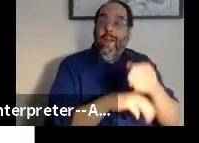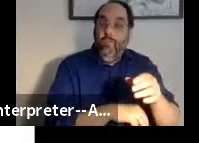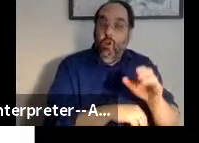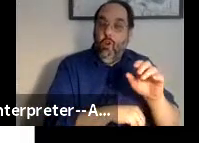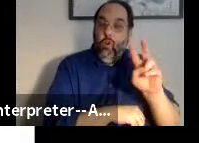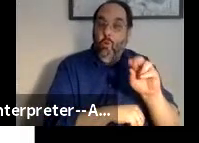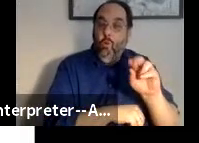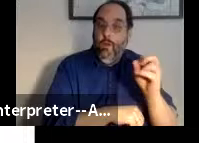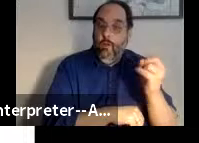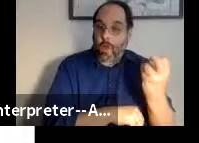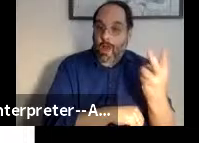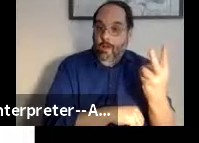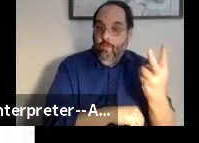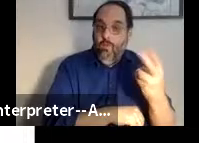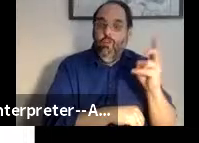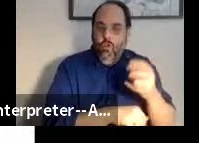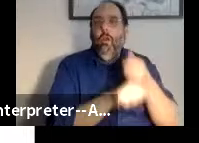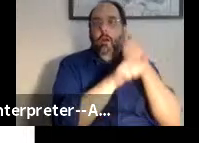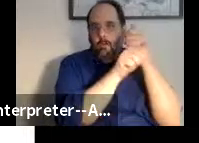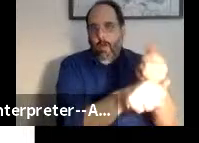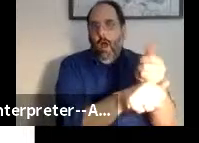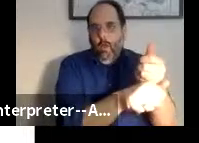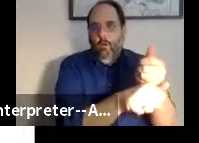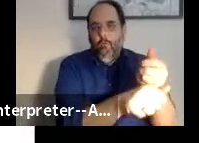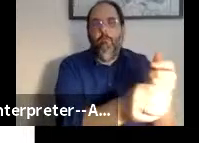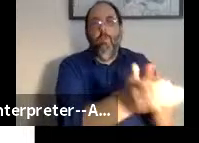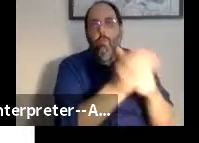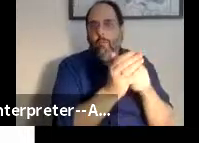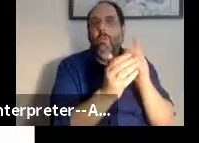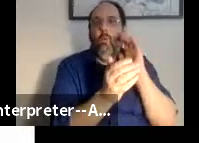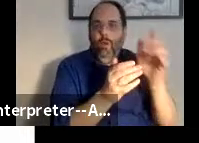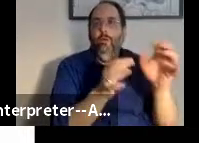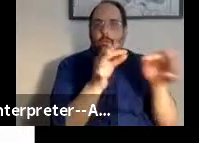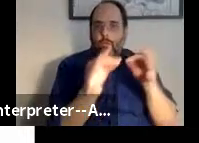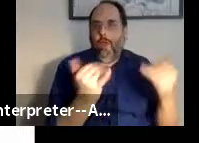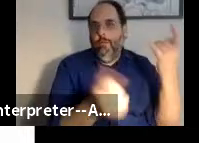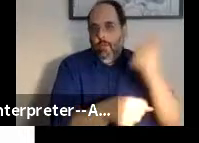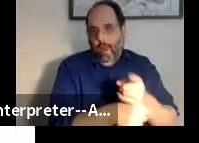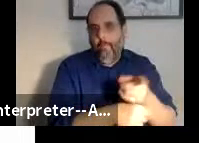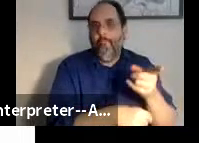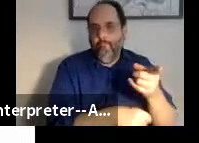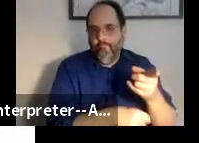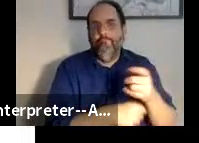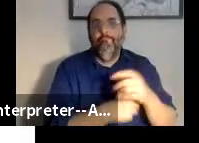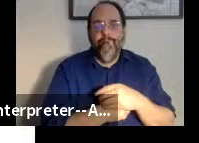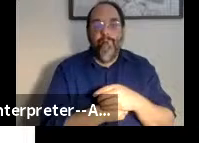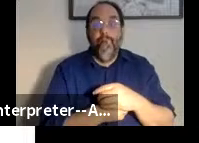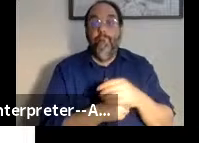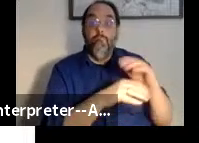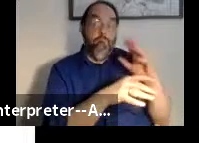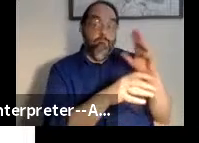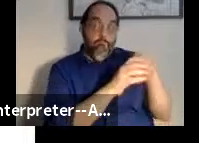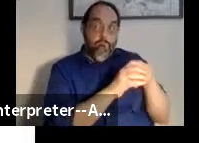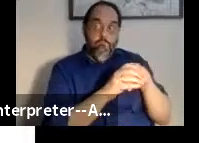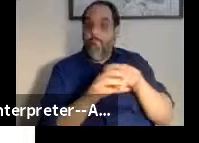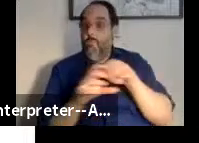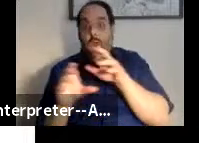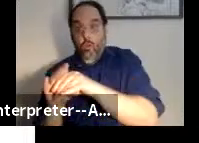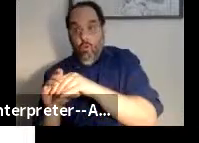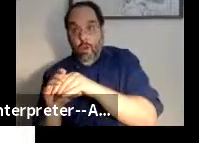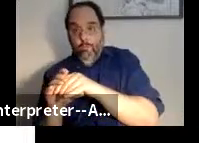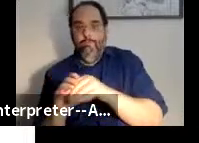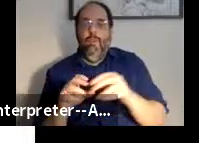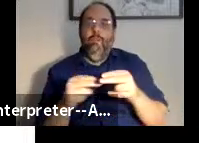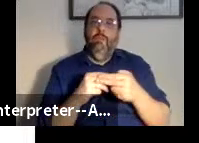of 2012 should be using the requirements that we're going to talk about today. What's covered and what's not is slide